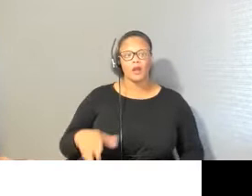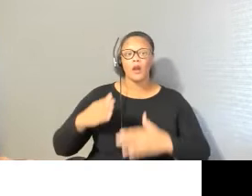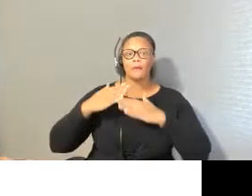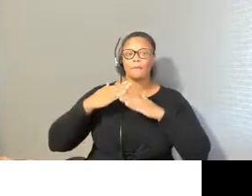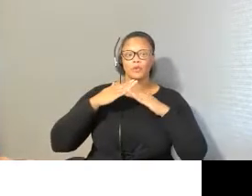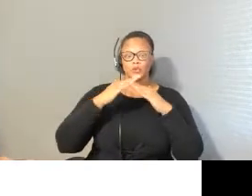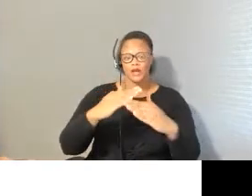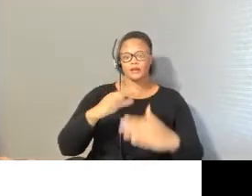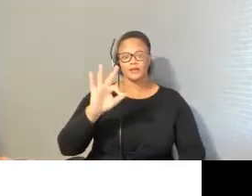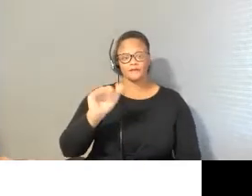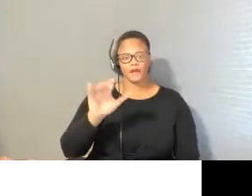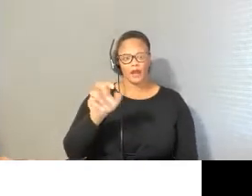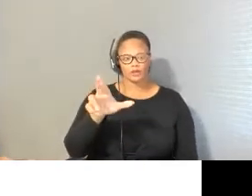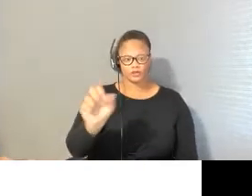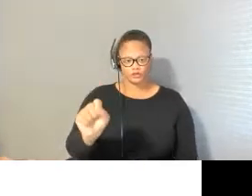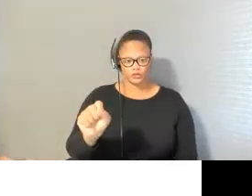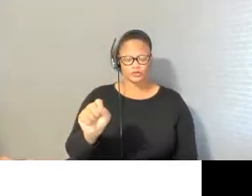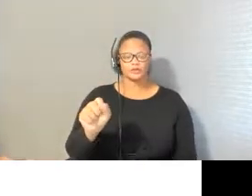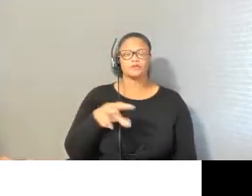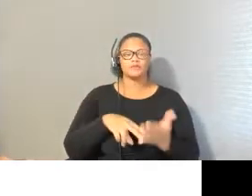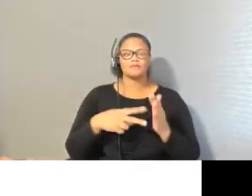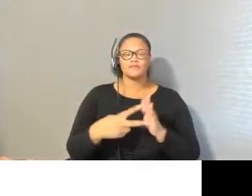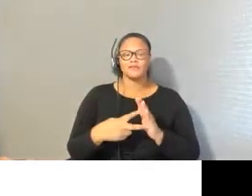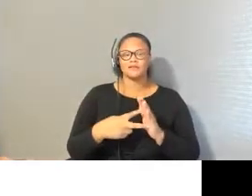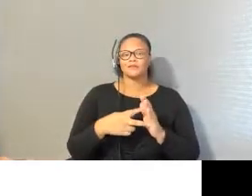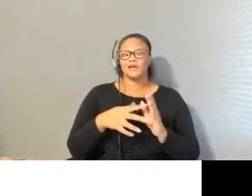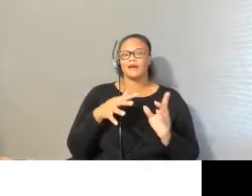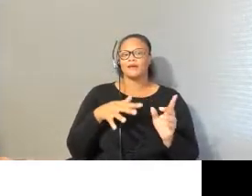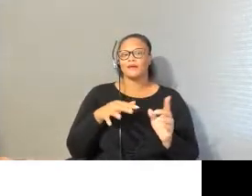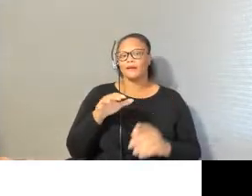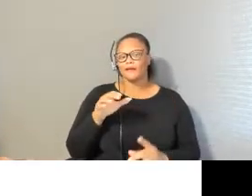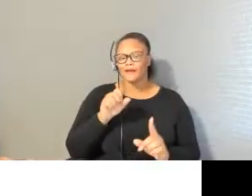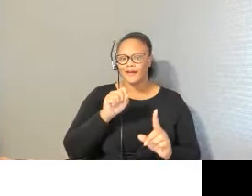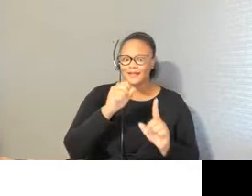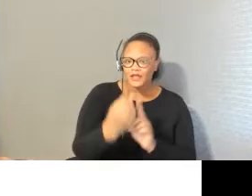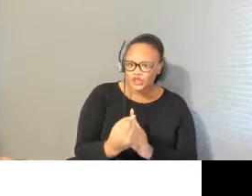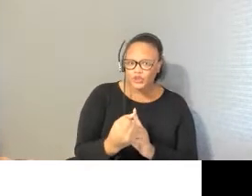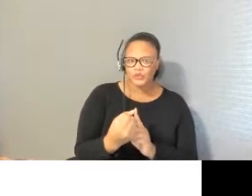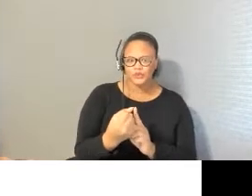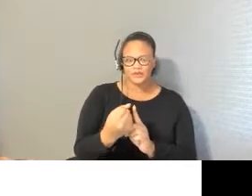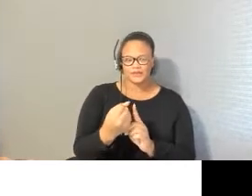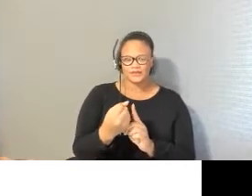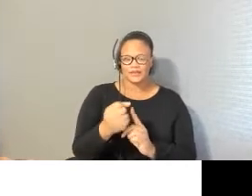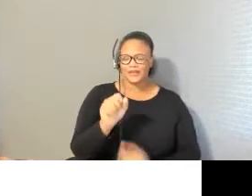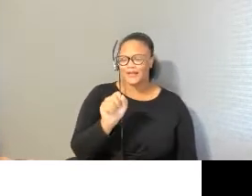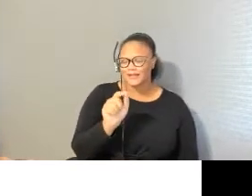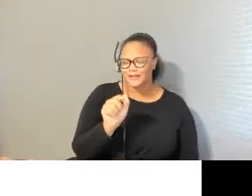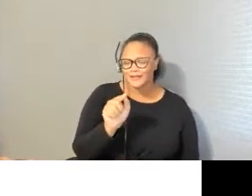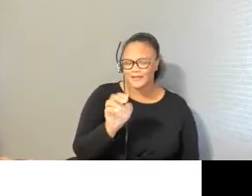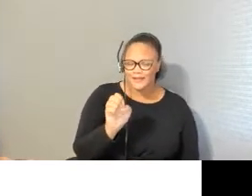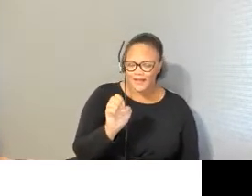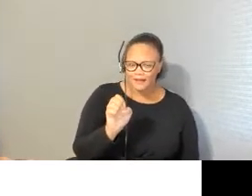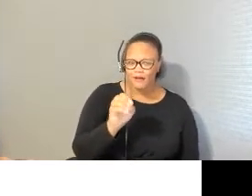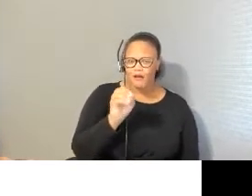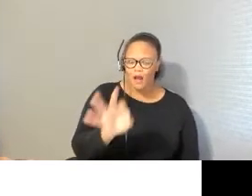factors, there are conditions, and that's a state of something that with regard to